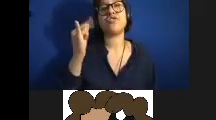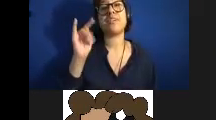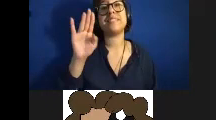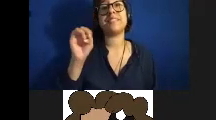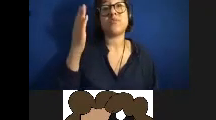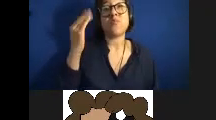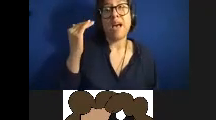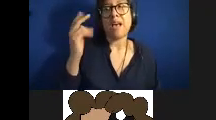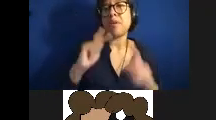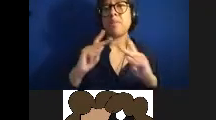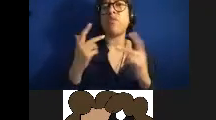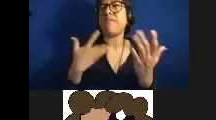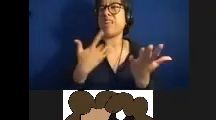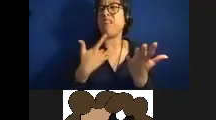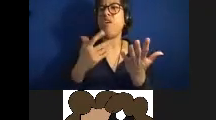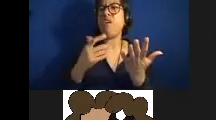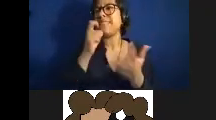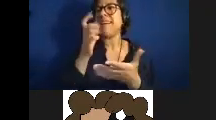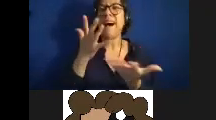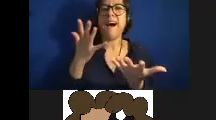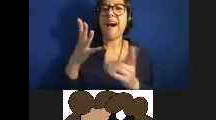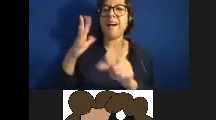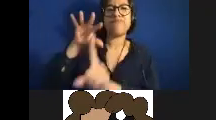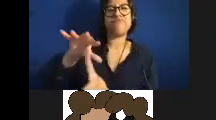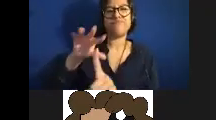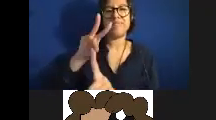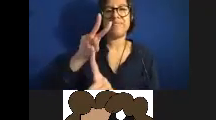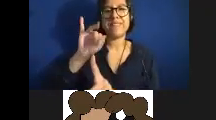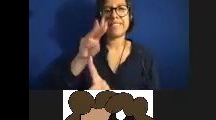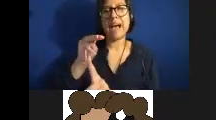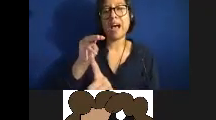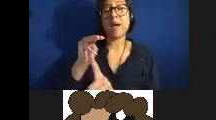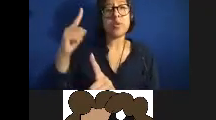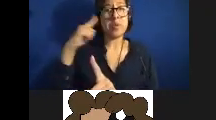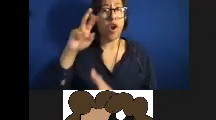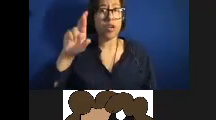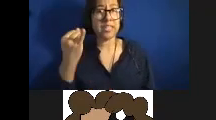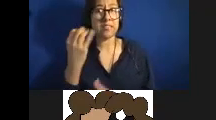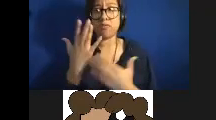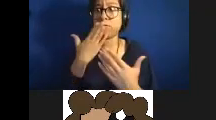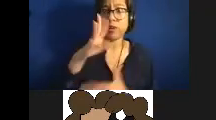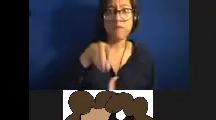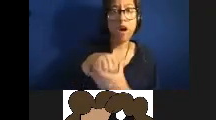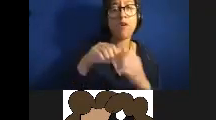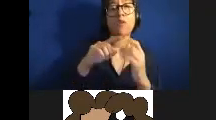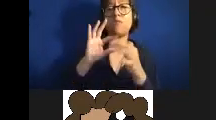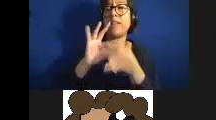believe that it does not center the victim. Do you think using restorative justice is still a good model when it comes to these issues?